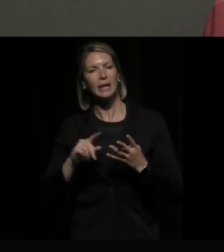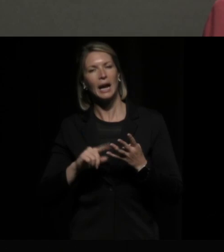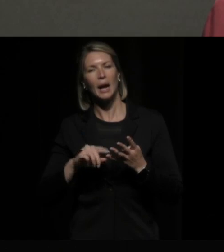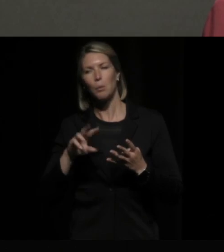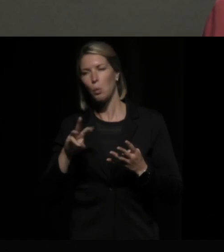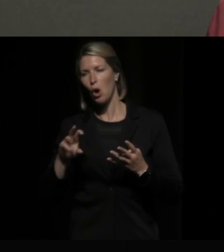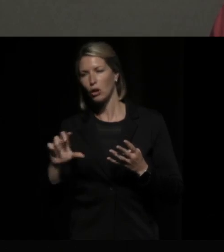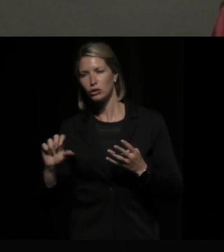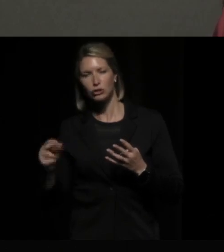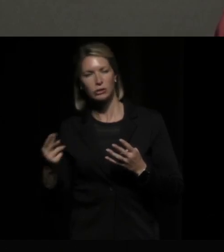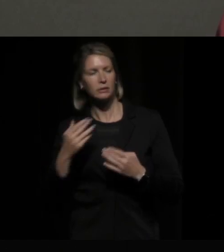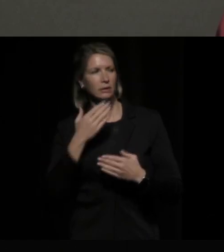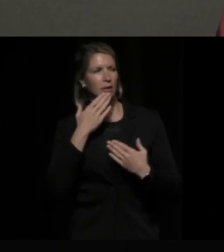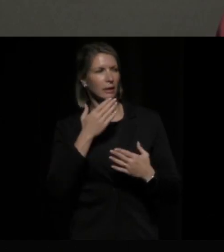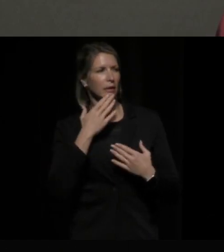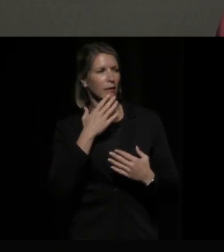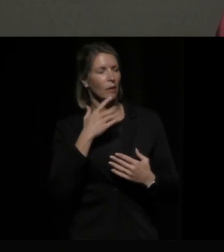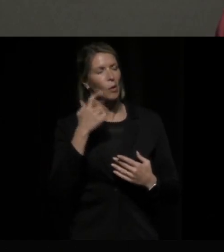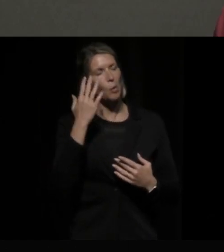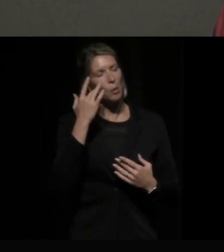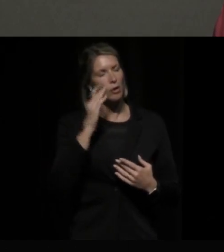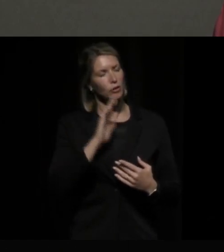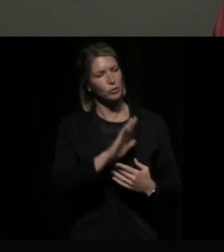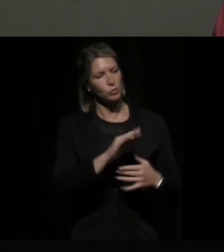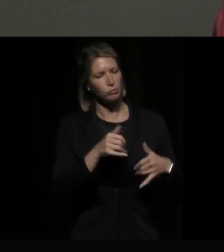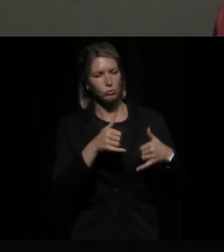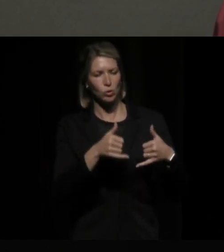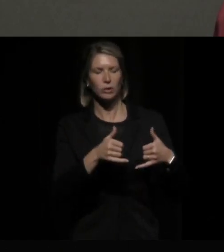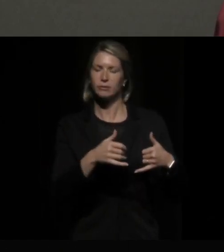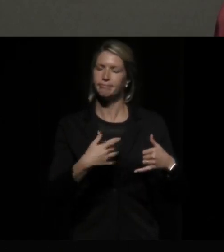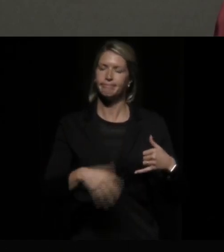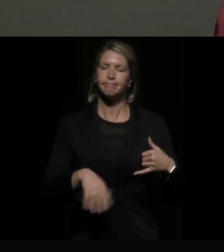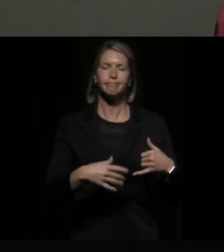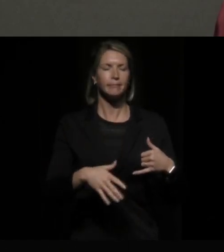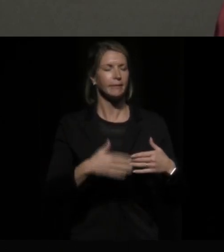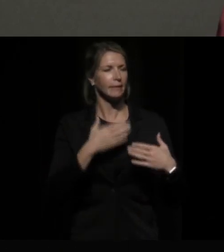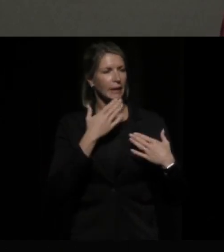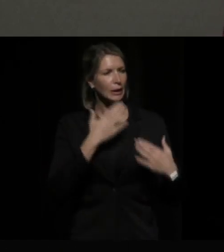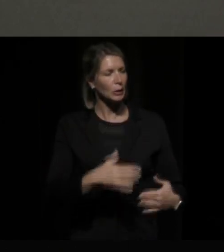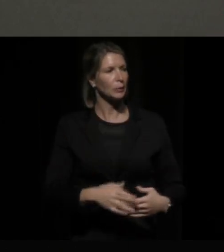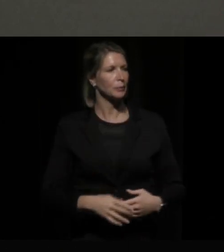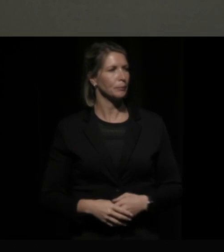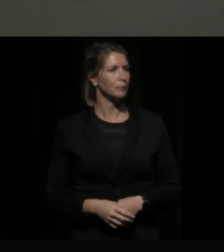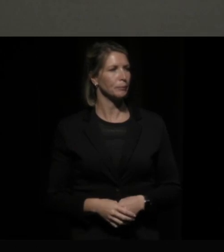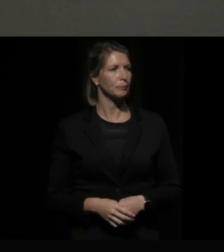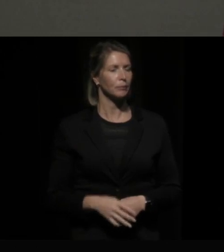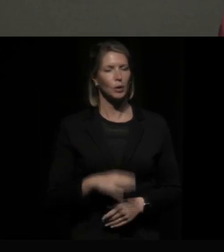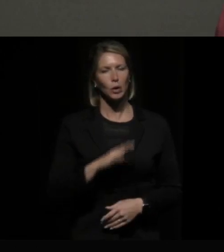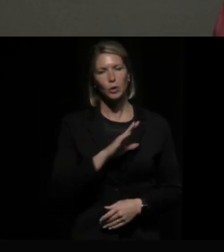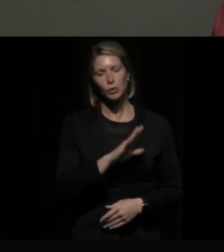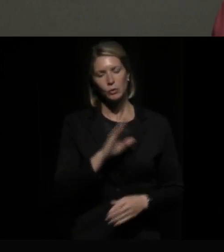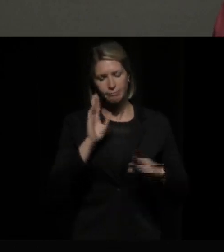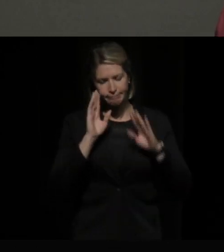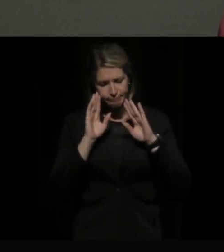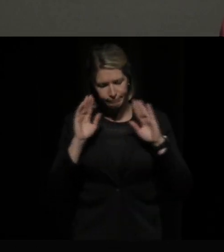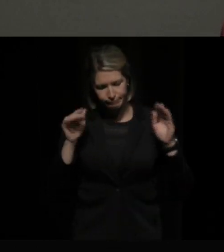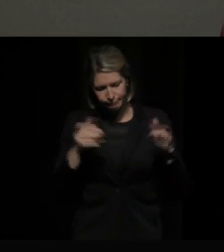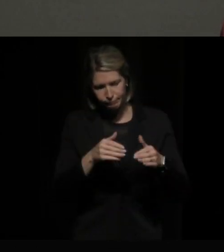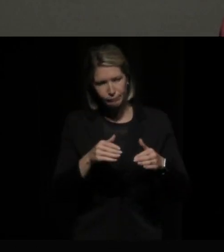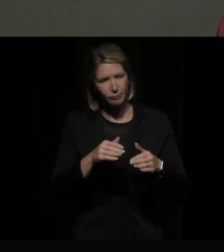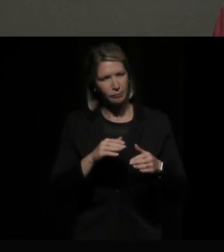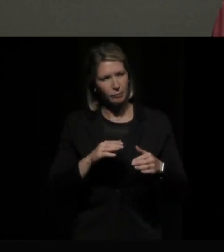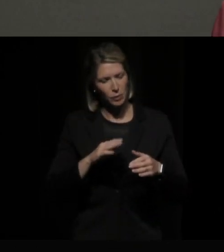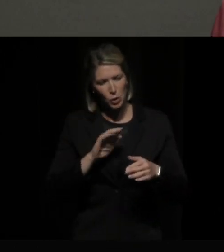gratitude as you accept these well-deserved rewards. Your drive and determination are commendable. You inspire